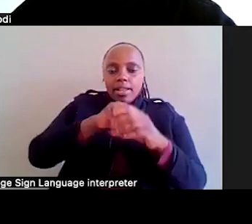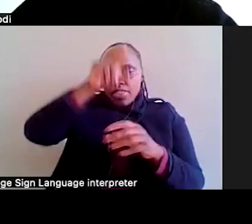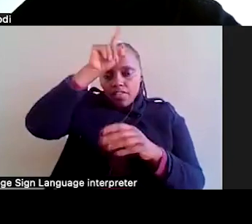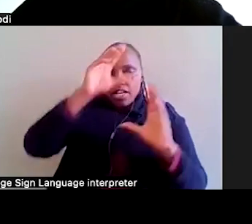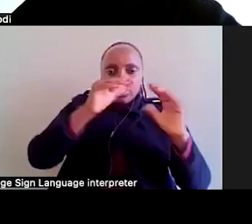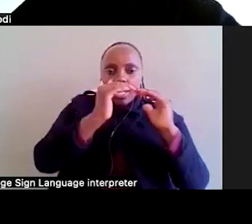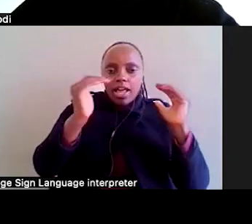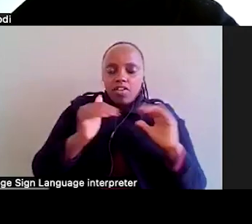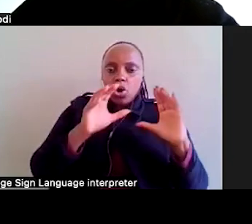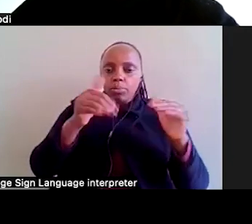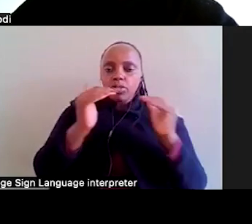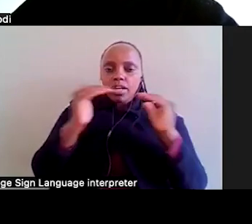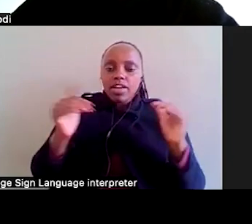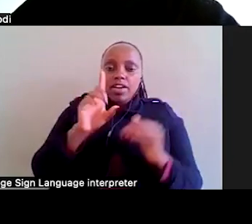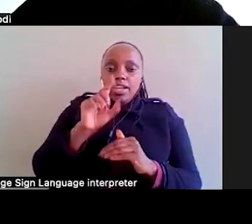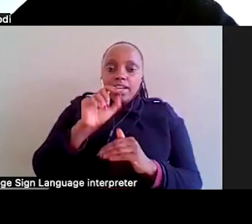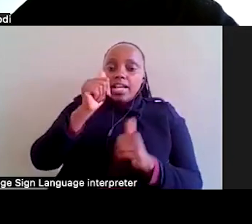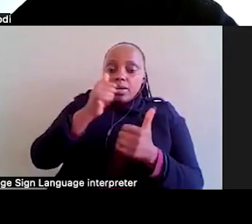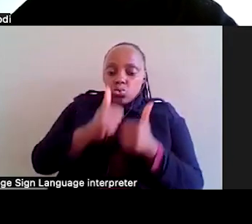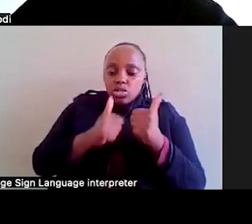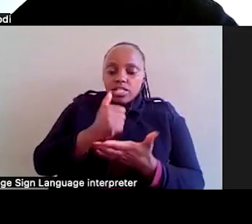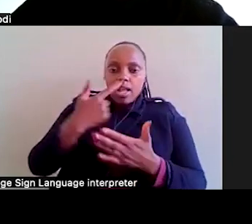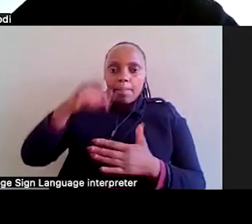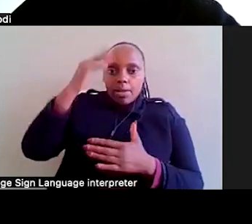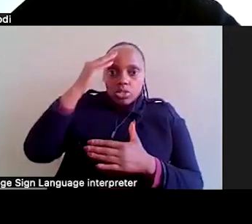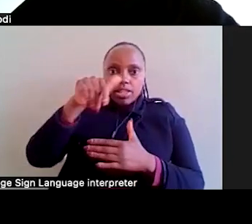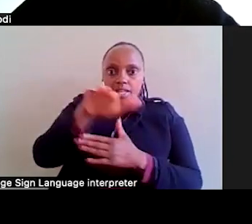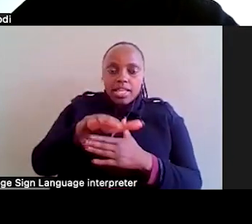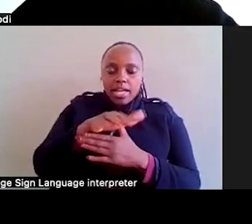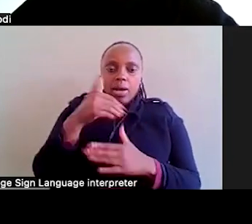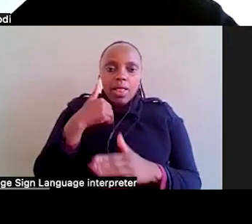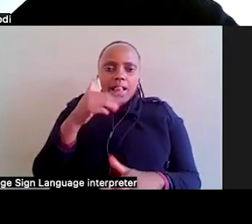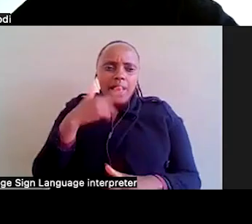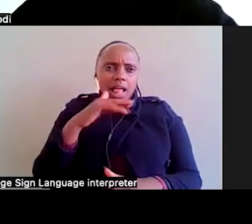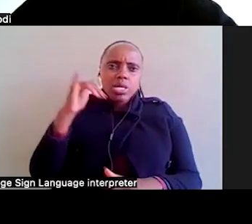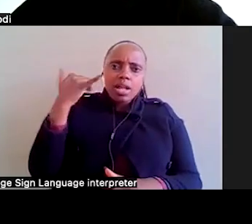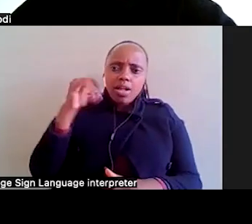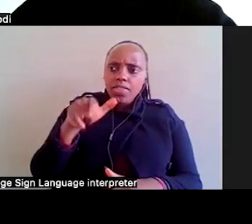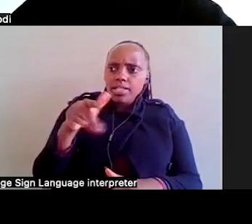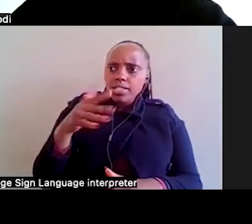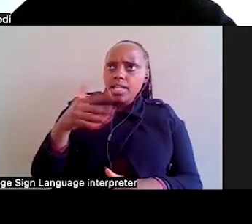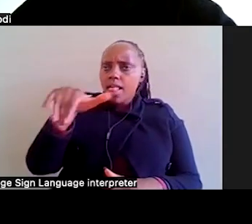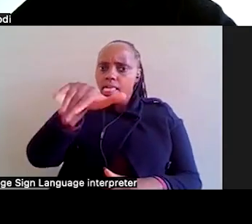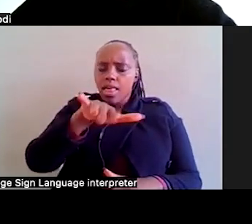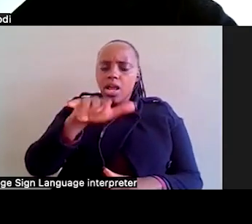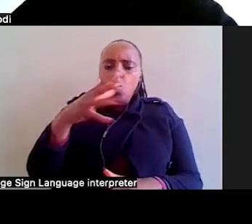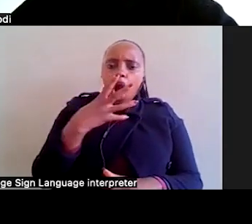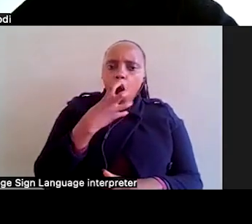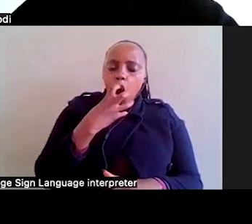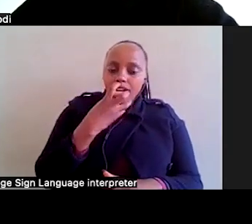us really know in this area we are red, in this area we are yellow, in this area we are orange, so that we are able to